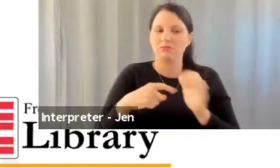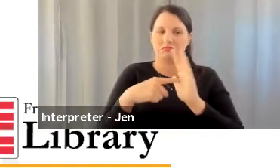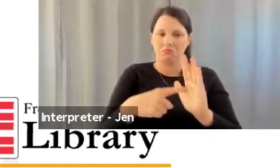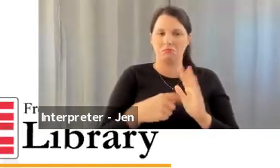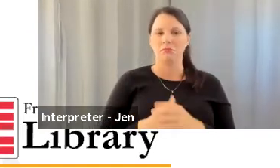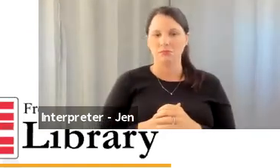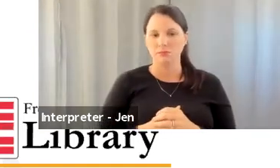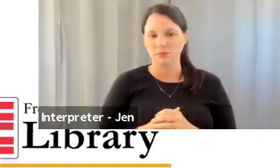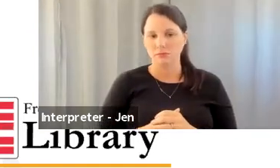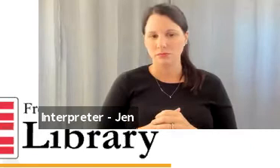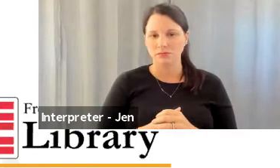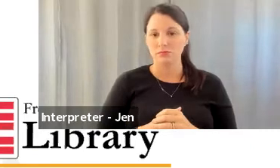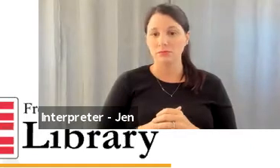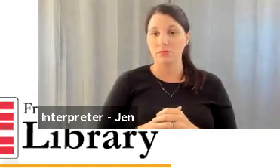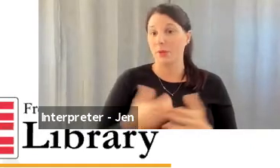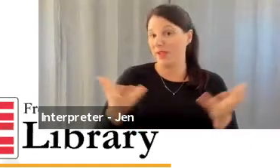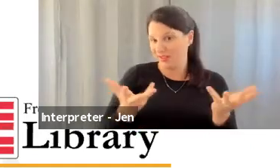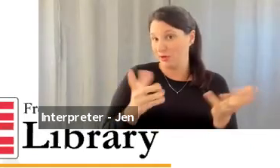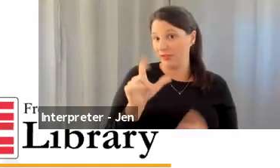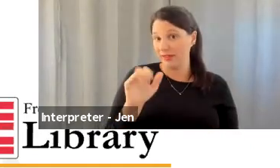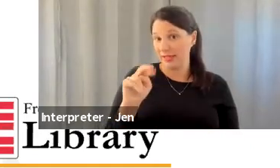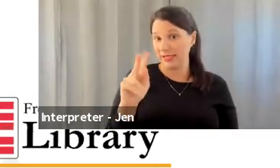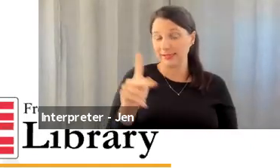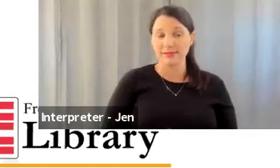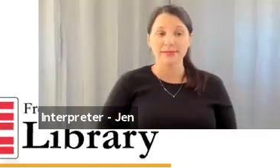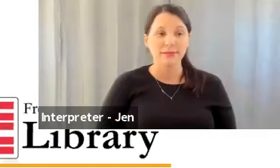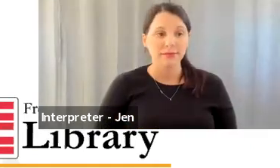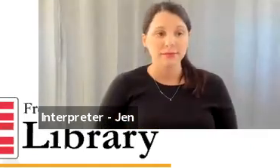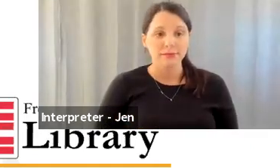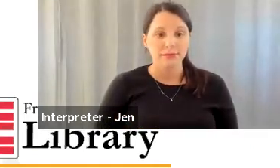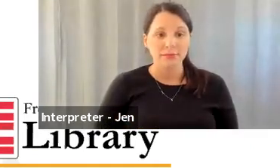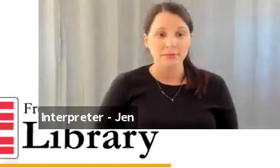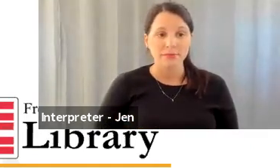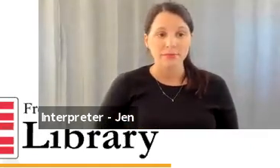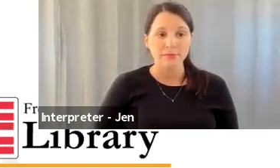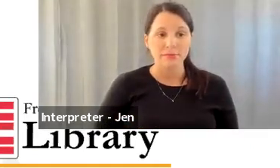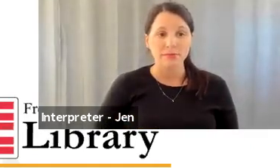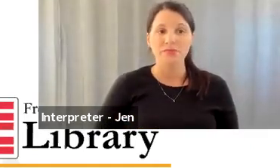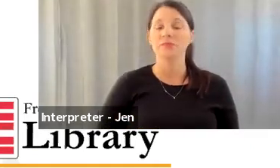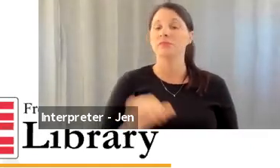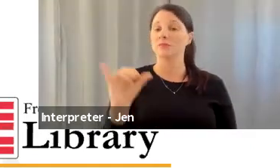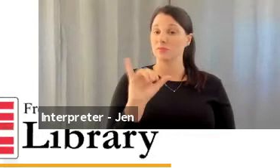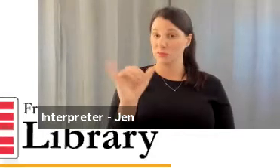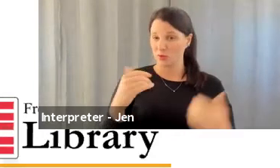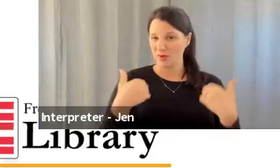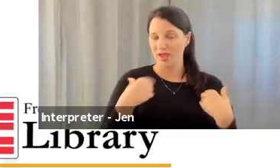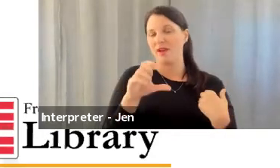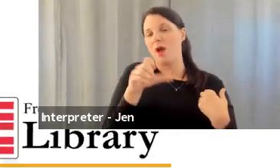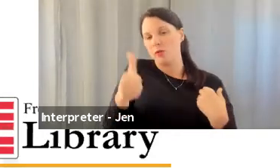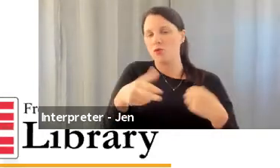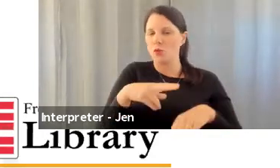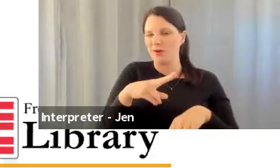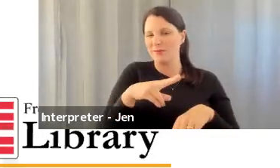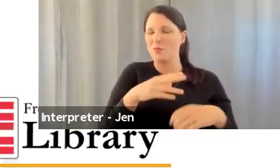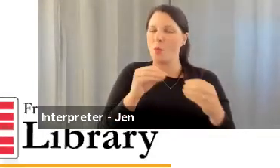use to get some of these materials. We also have traditional library materials available,